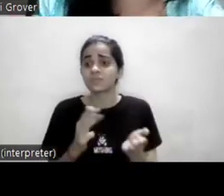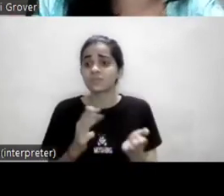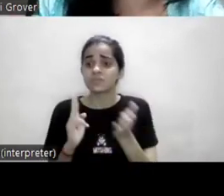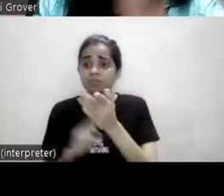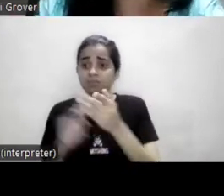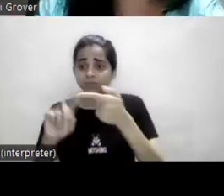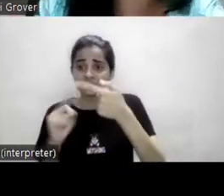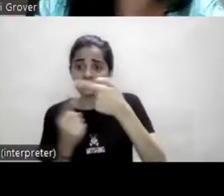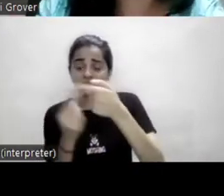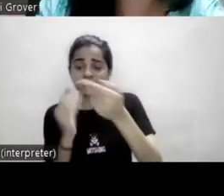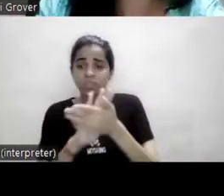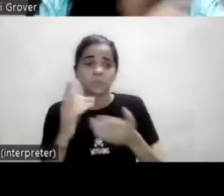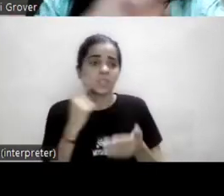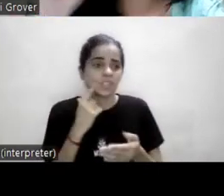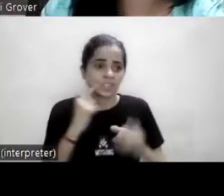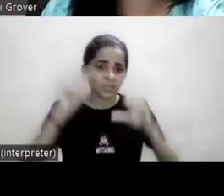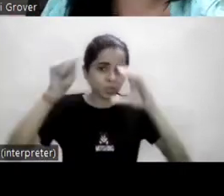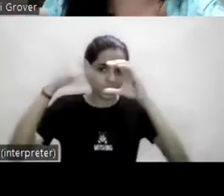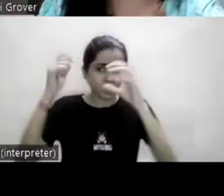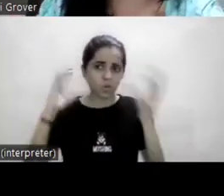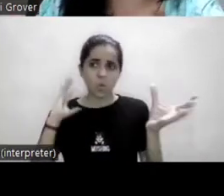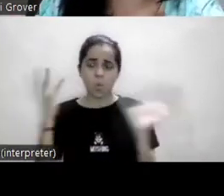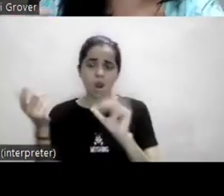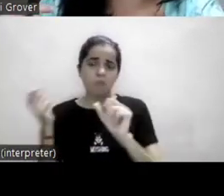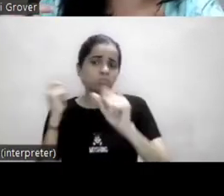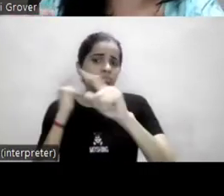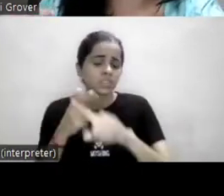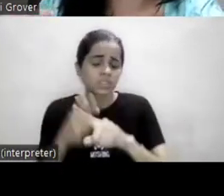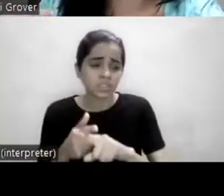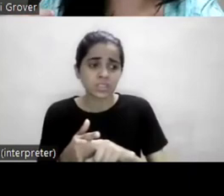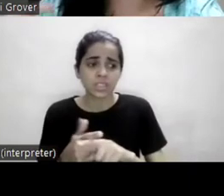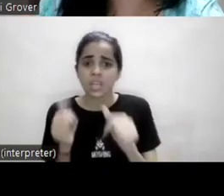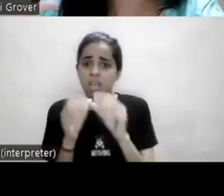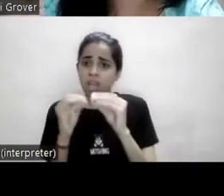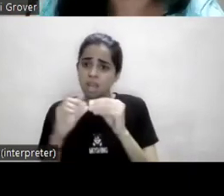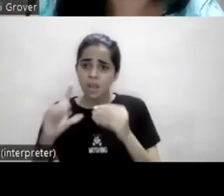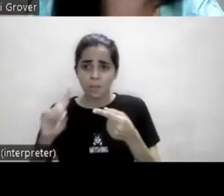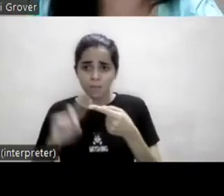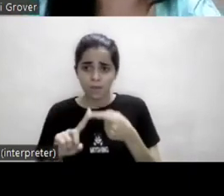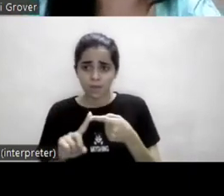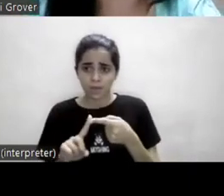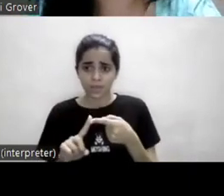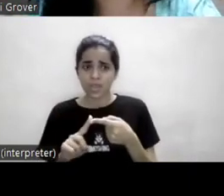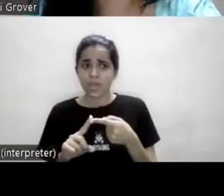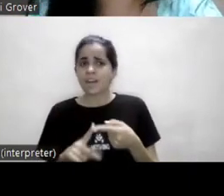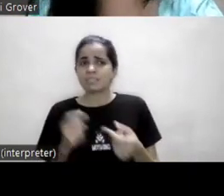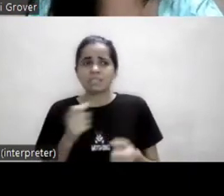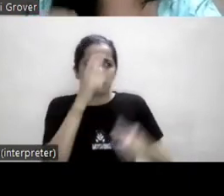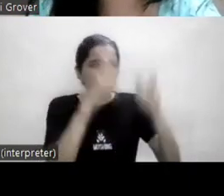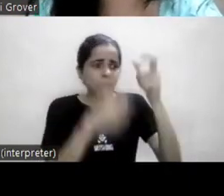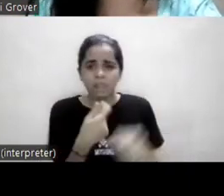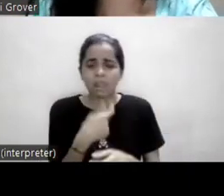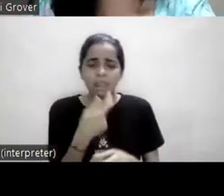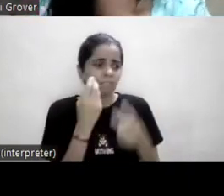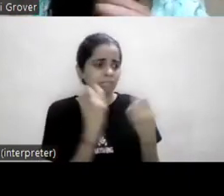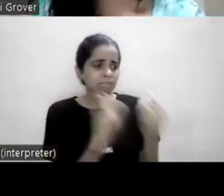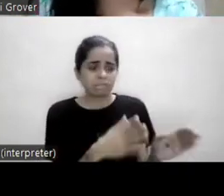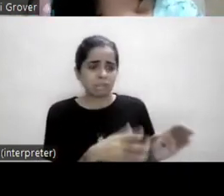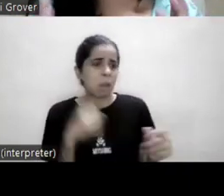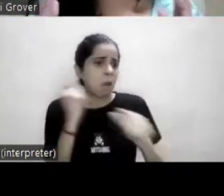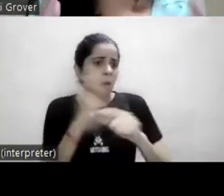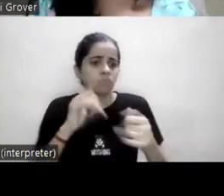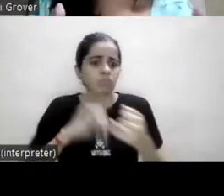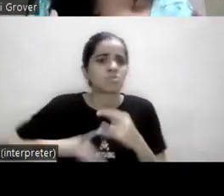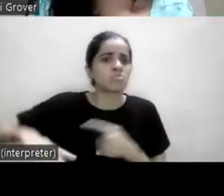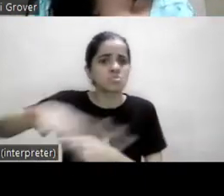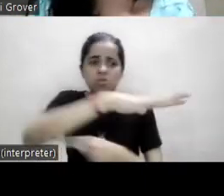fit in the world which is ableist, which is, say, neurotypical. She is not able to fit in this world